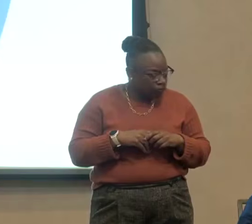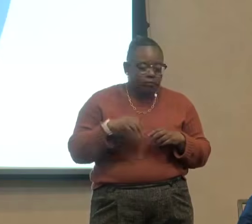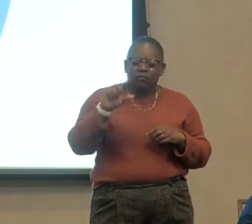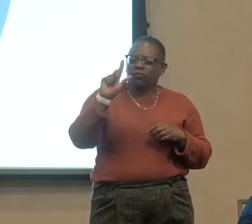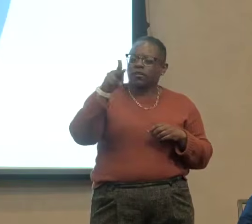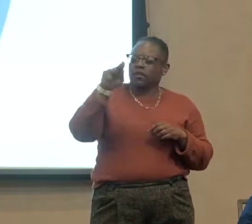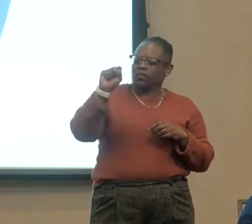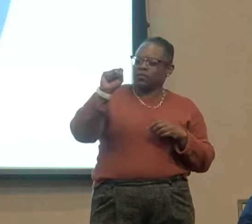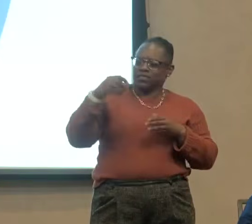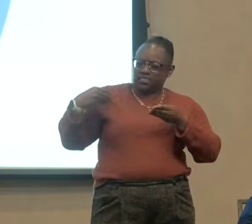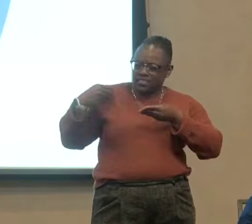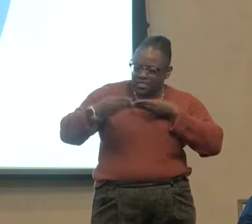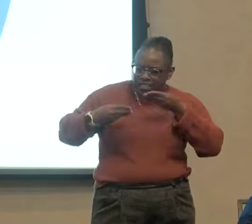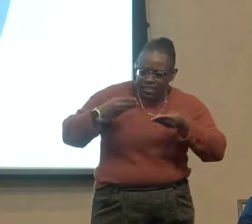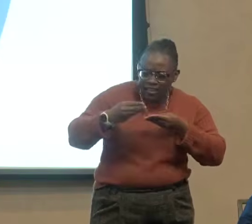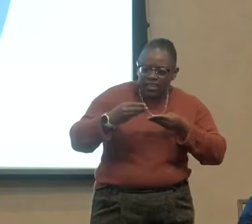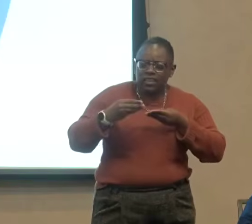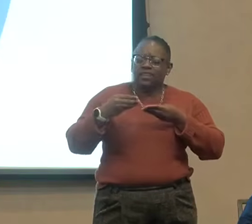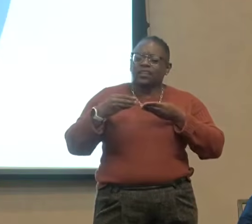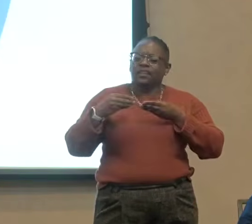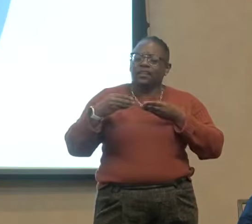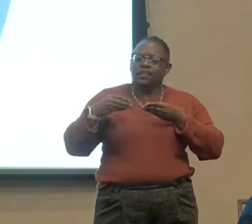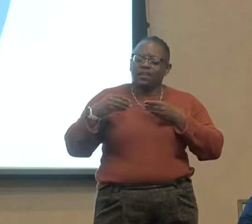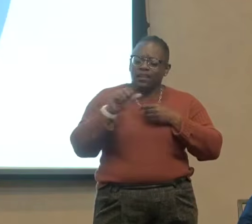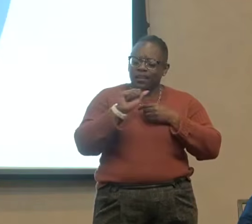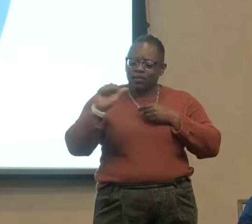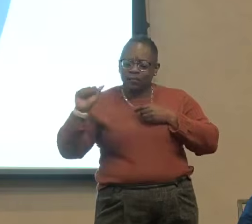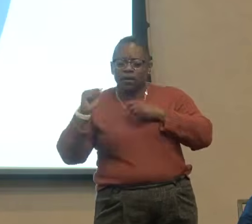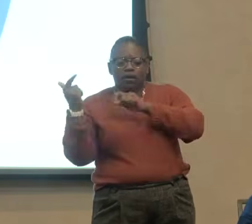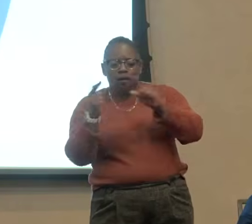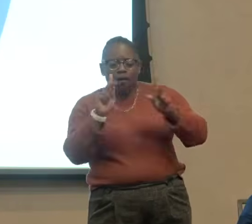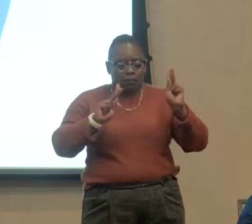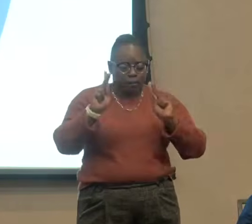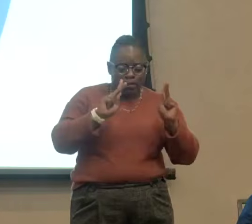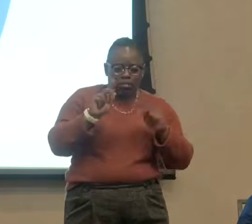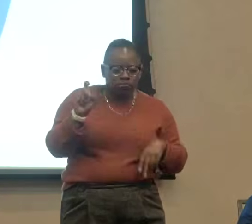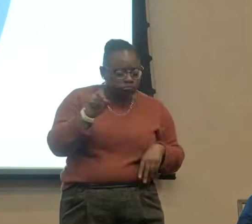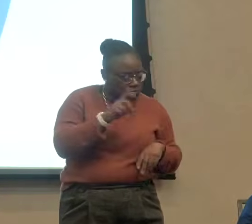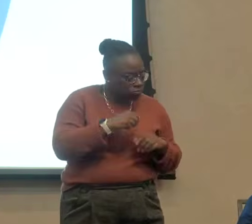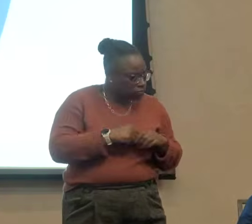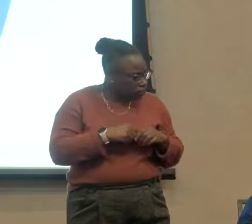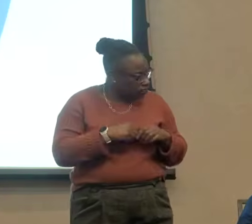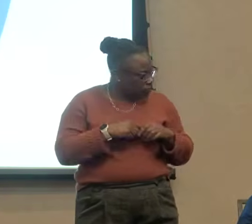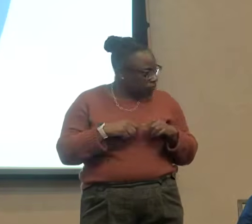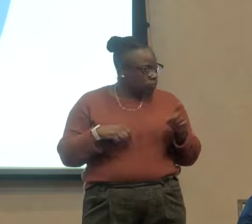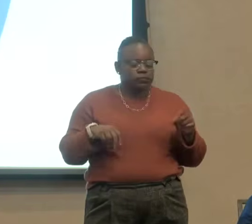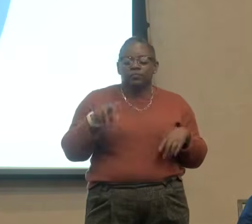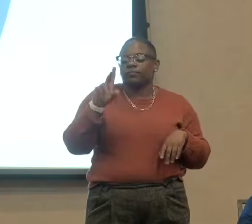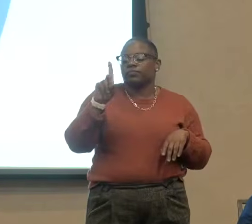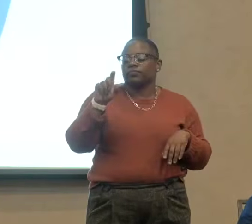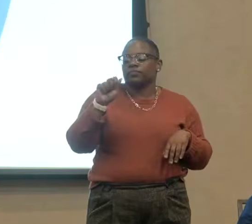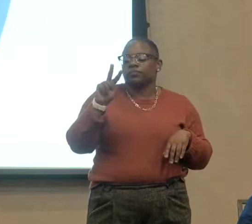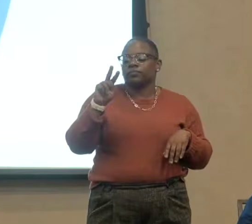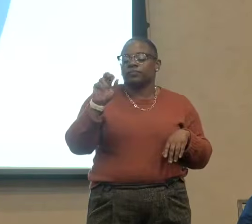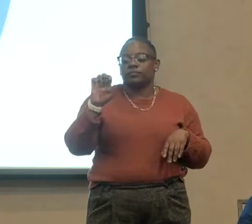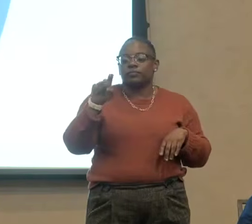genetic only in African Americans or hereditary or all people? No. Dave Horowitz, when he was chief of